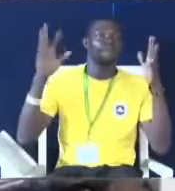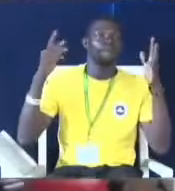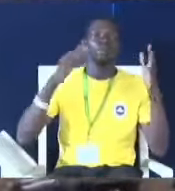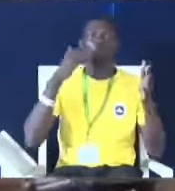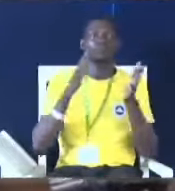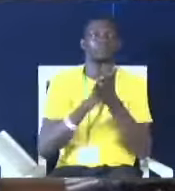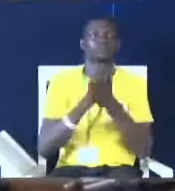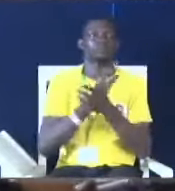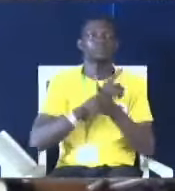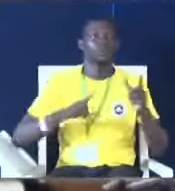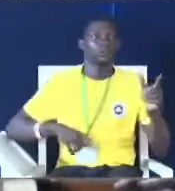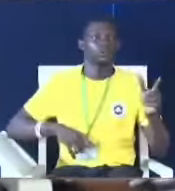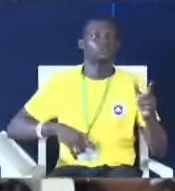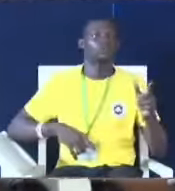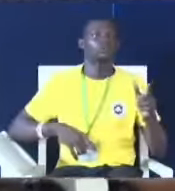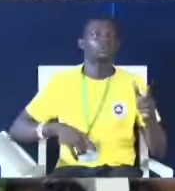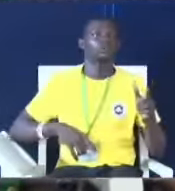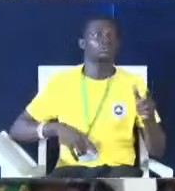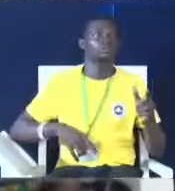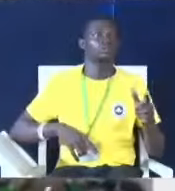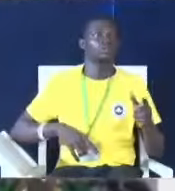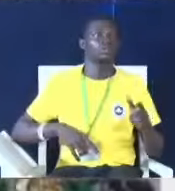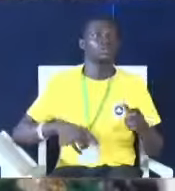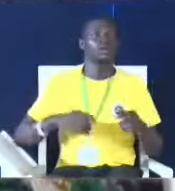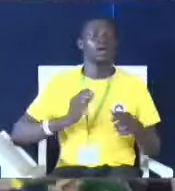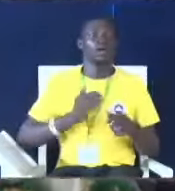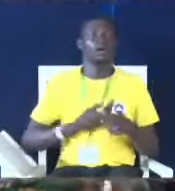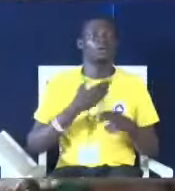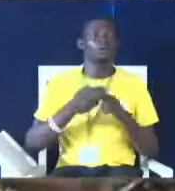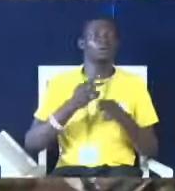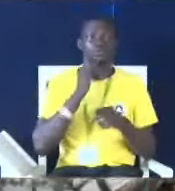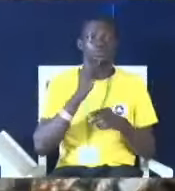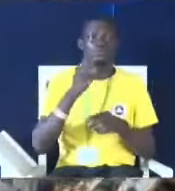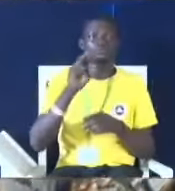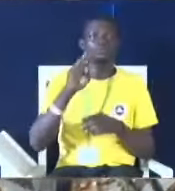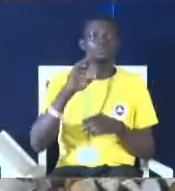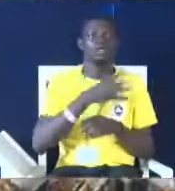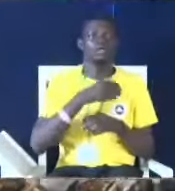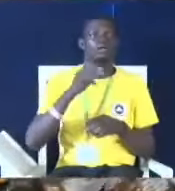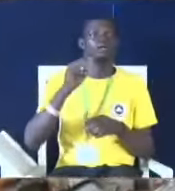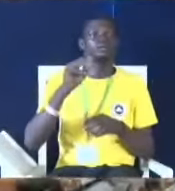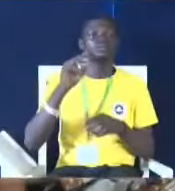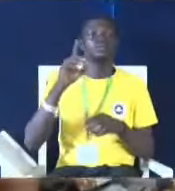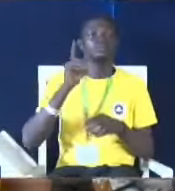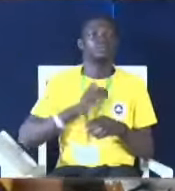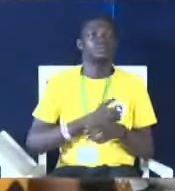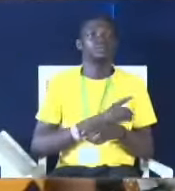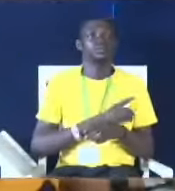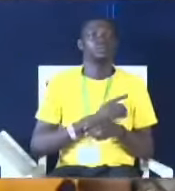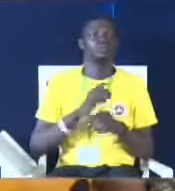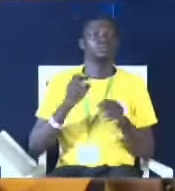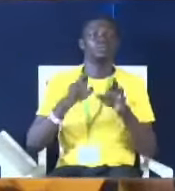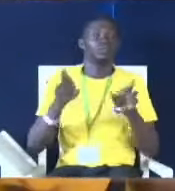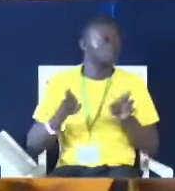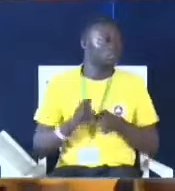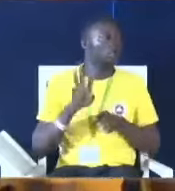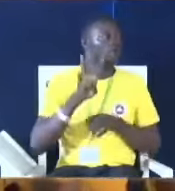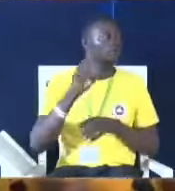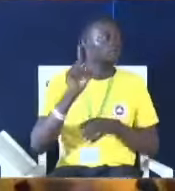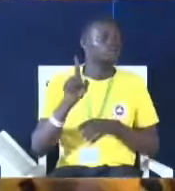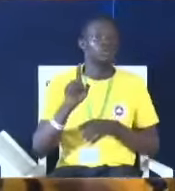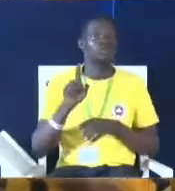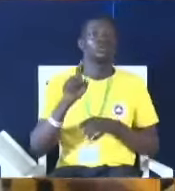Praise the Lord. Our names are Mr. and Dickiness Jerry Shamba, Region 41,